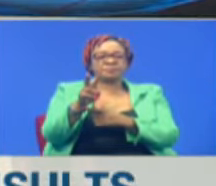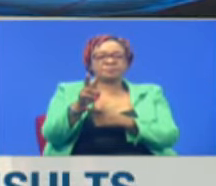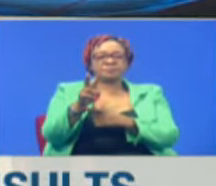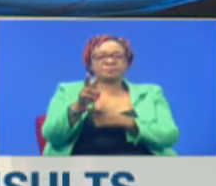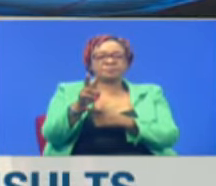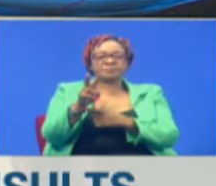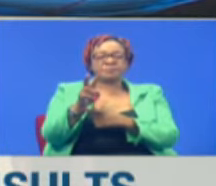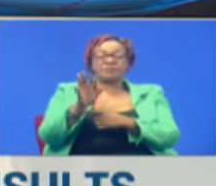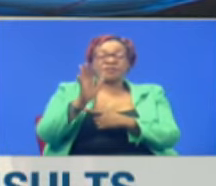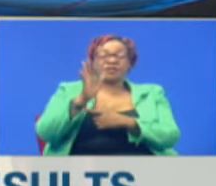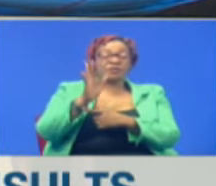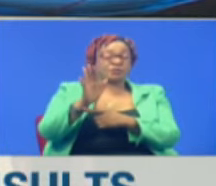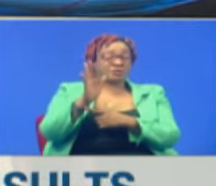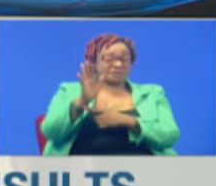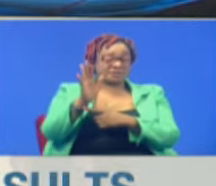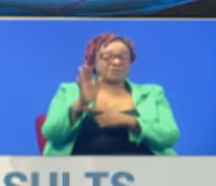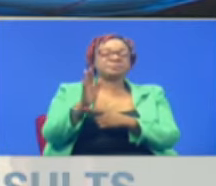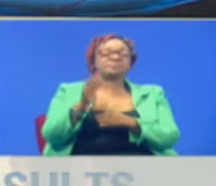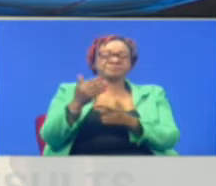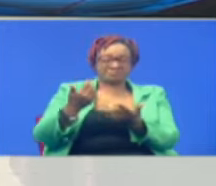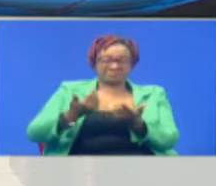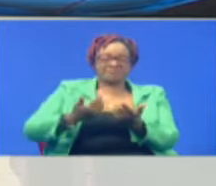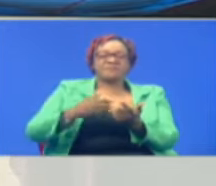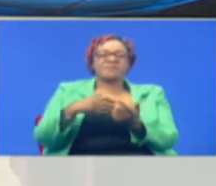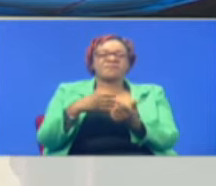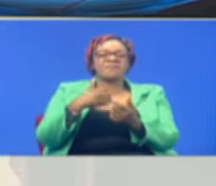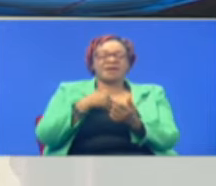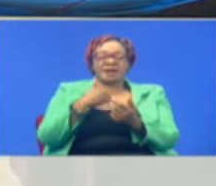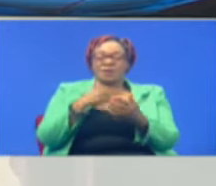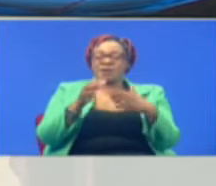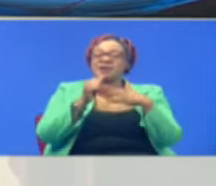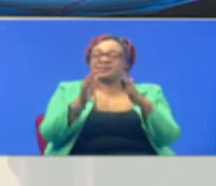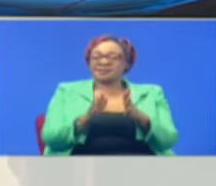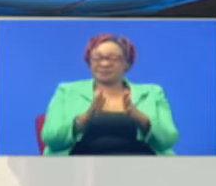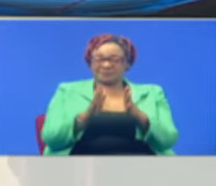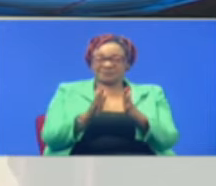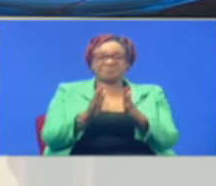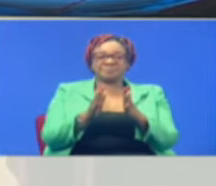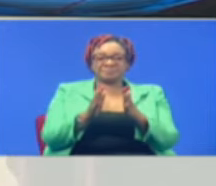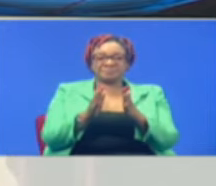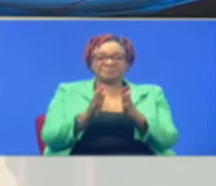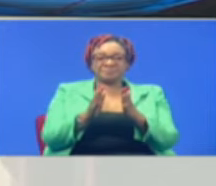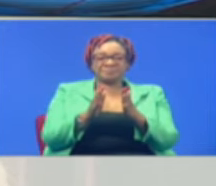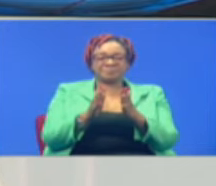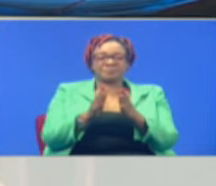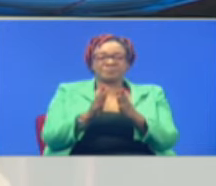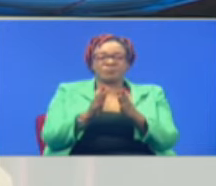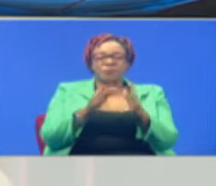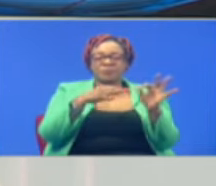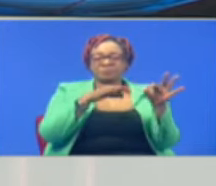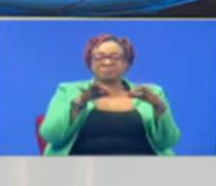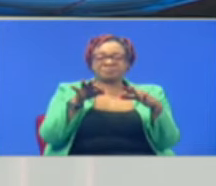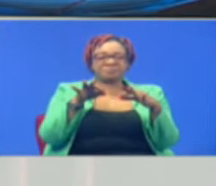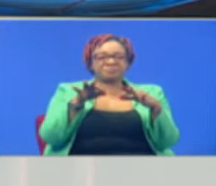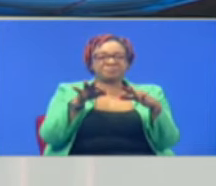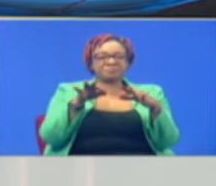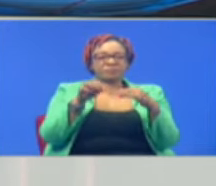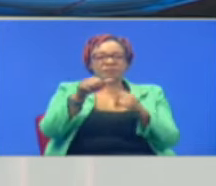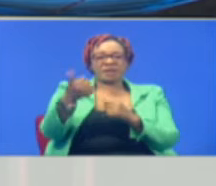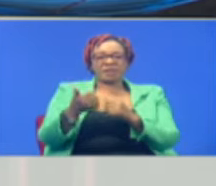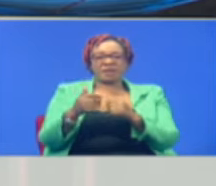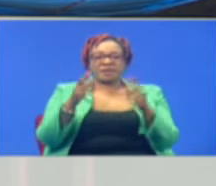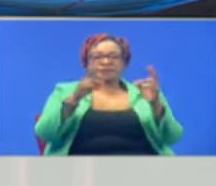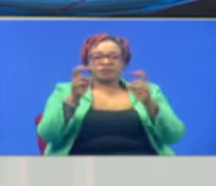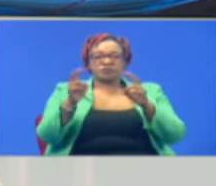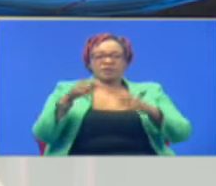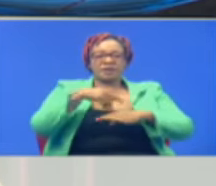And those are our leaders, clearly not leading by example. All right, let's shift focus to other issues of national